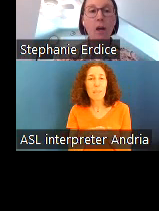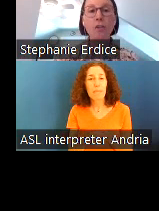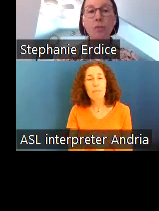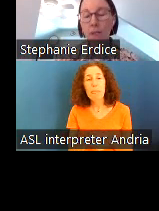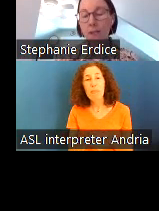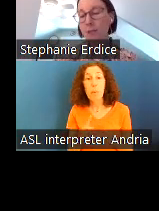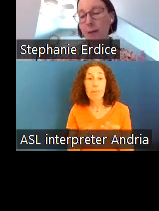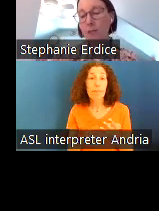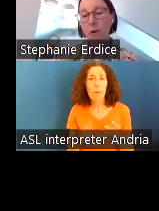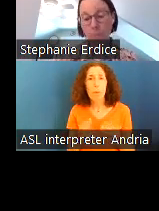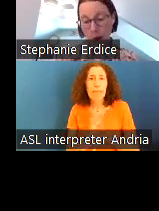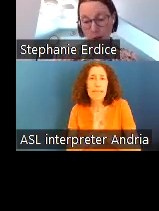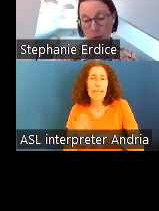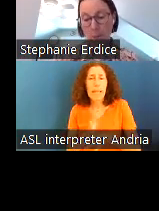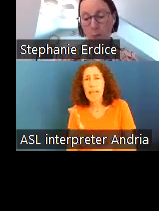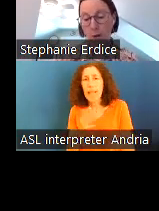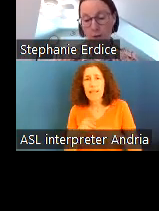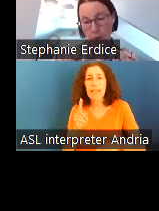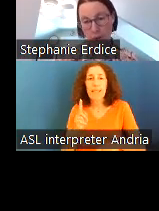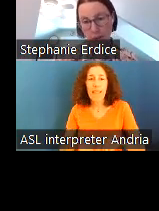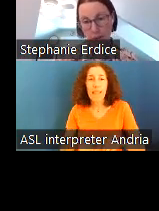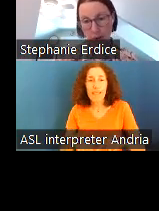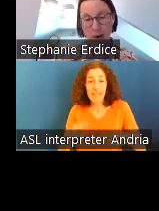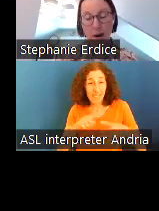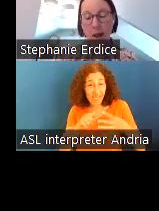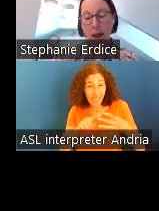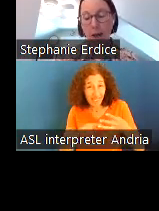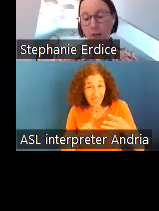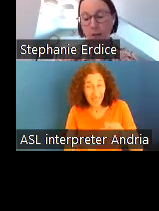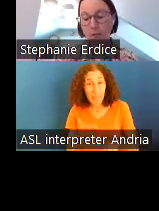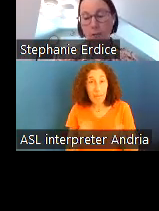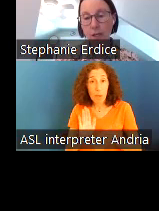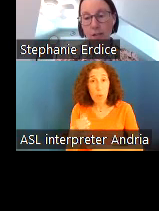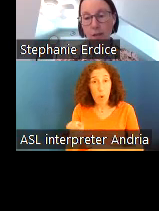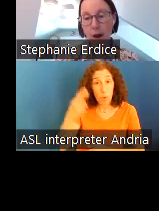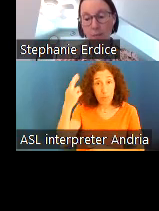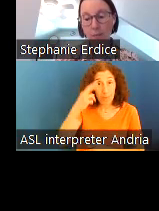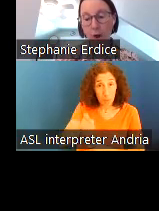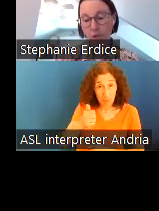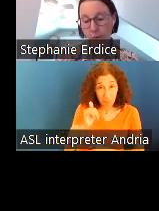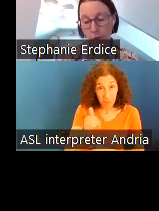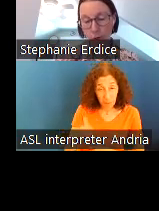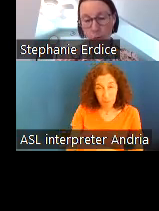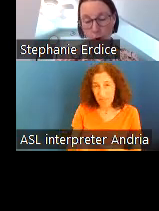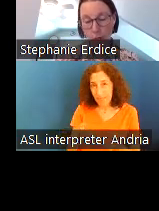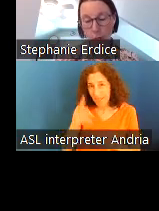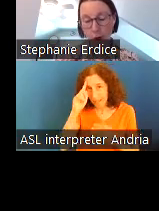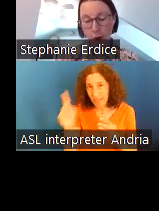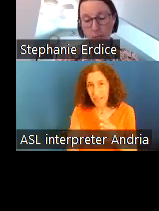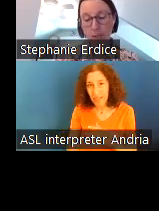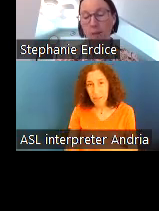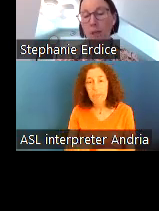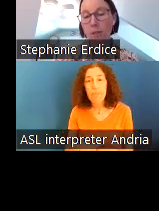busy. So this is my soapbox about why we don't practice self-care. And I use this Audre Lorde